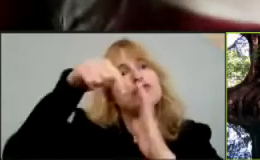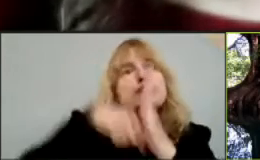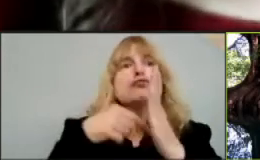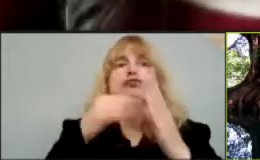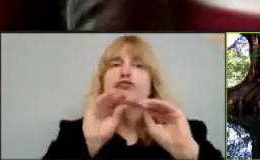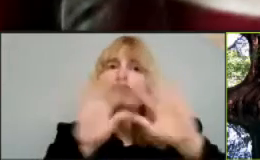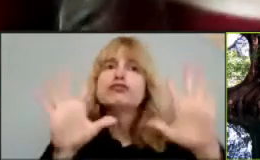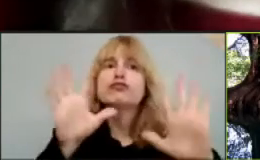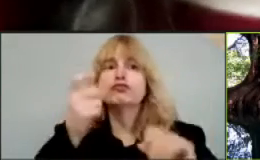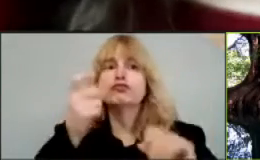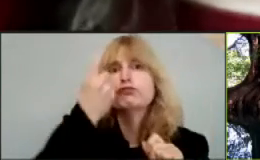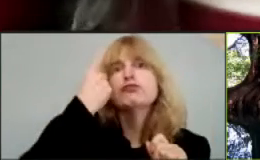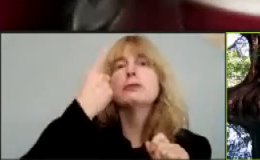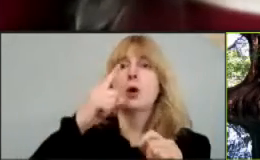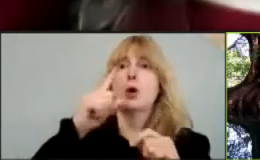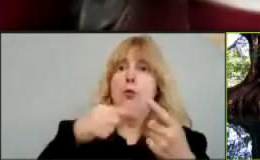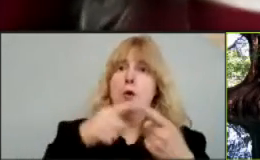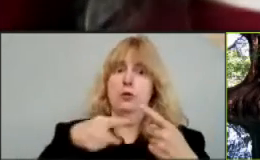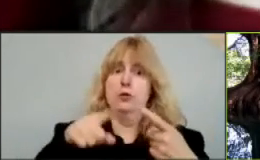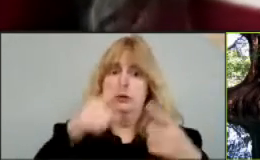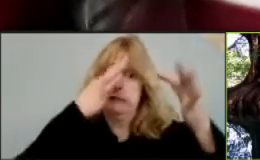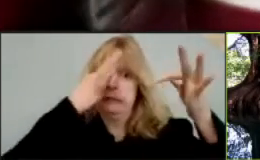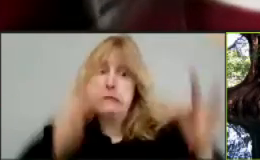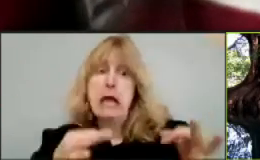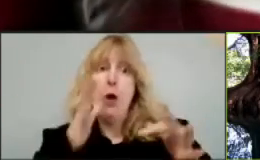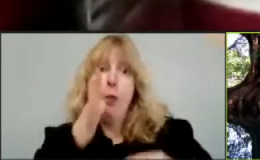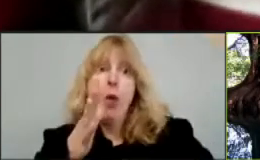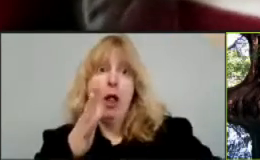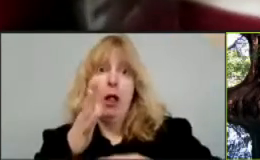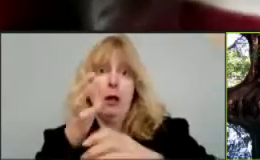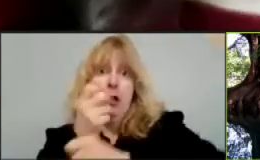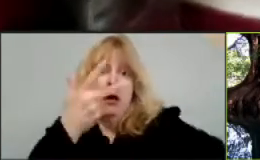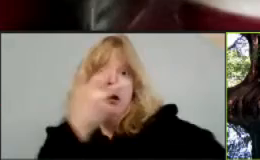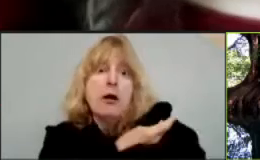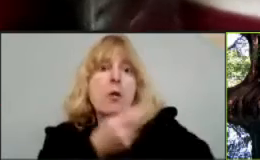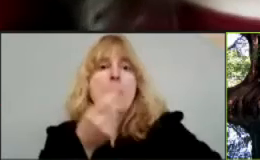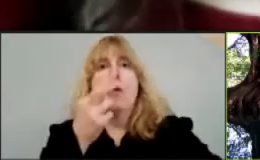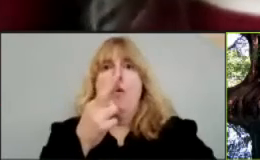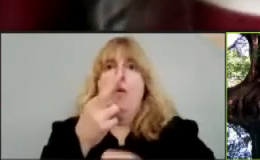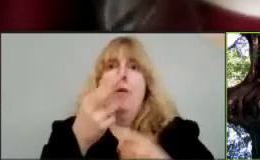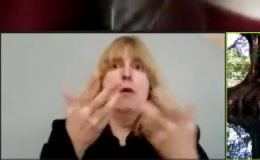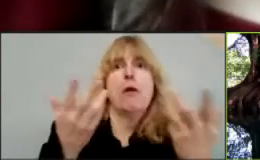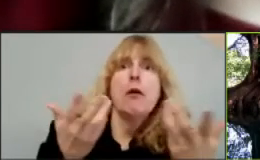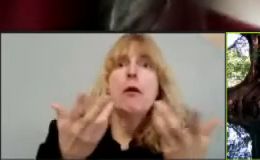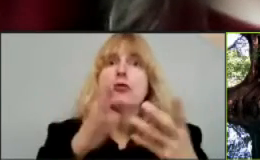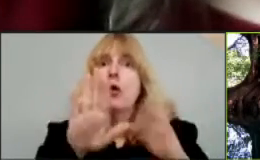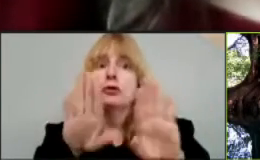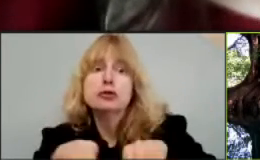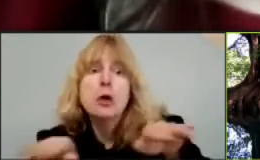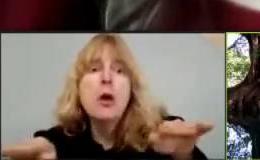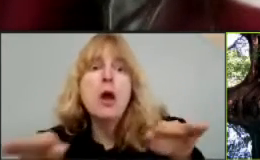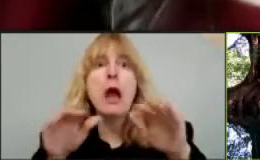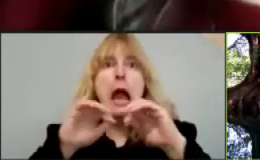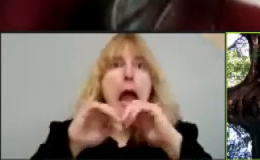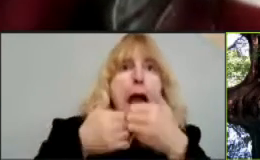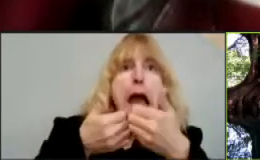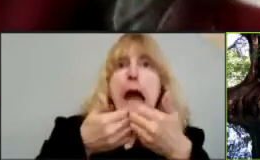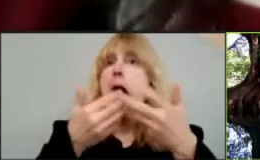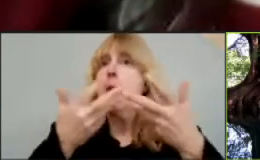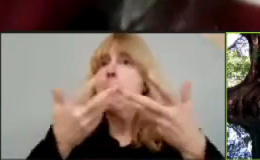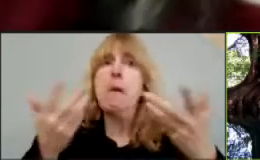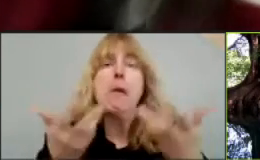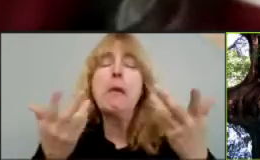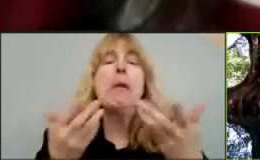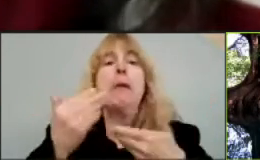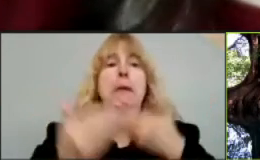decide, are you going to get the vaccine? Are your children? What's going to happen? How's this going to roll out? I